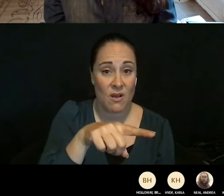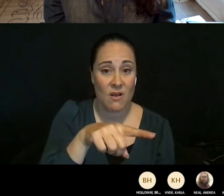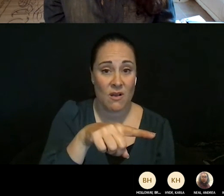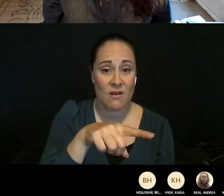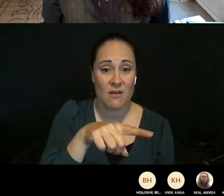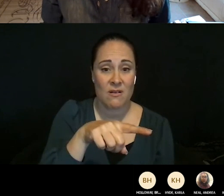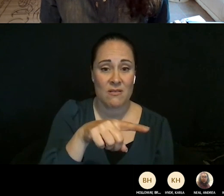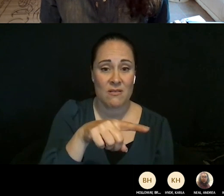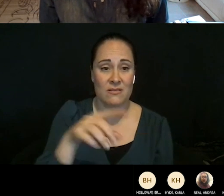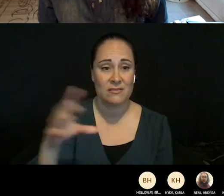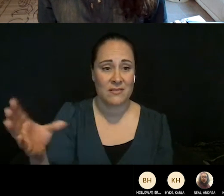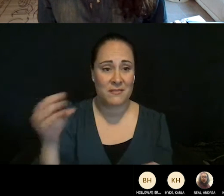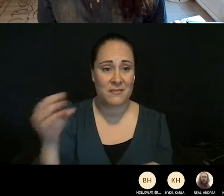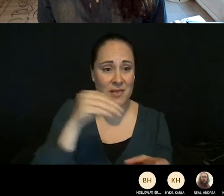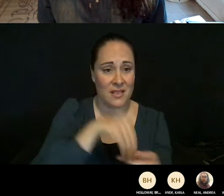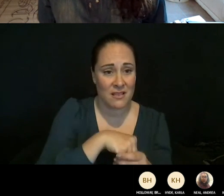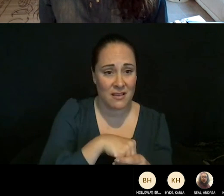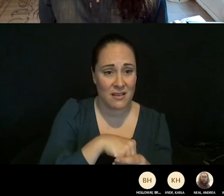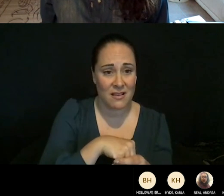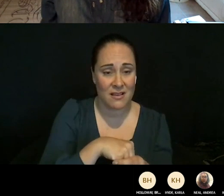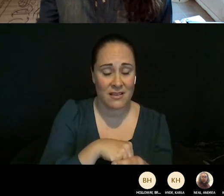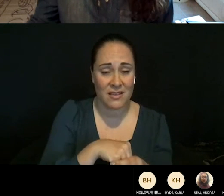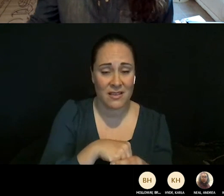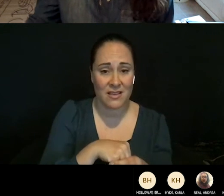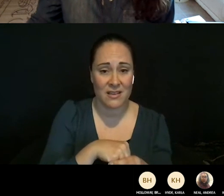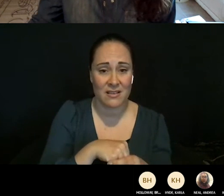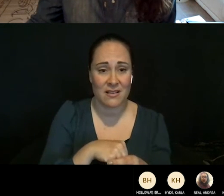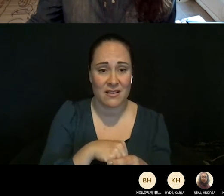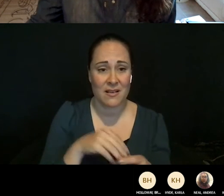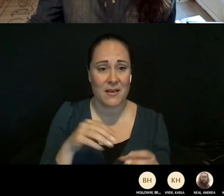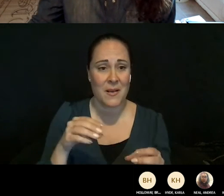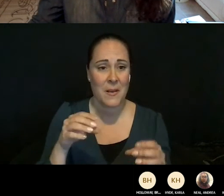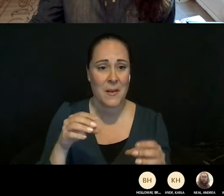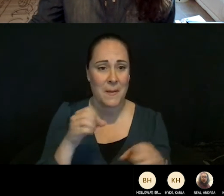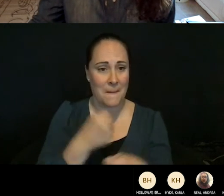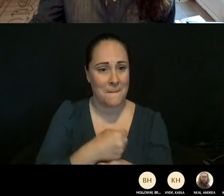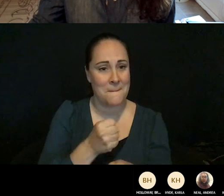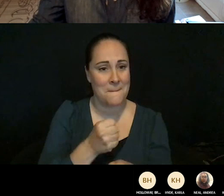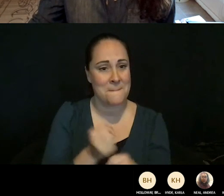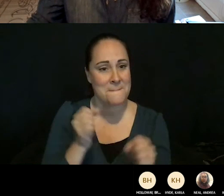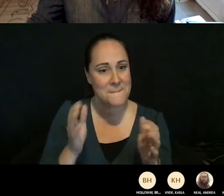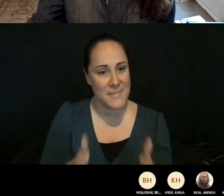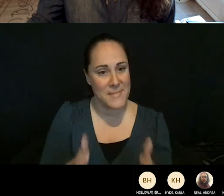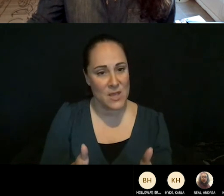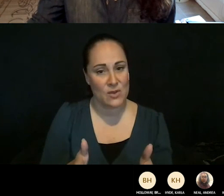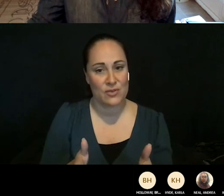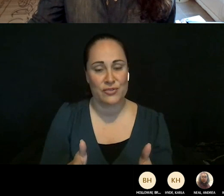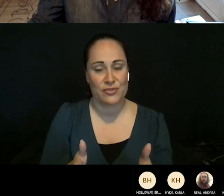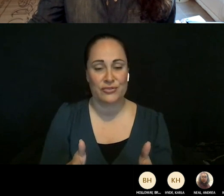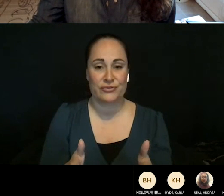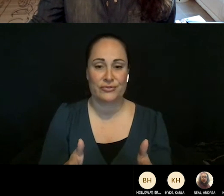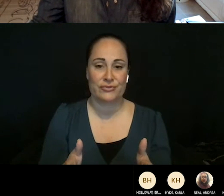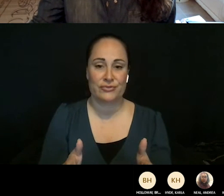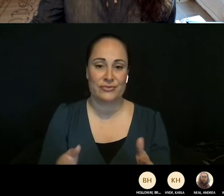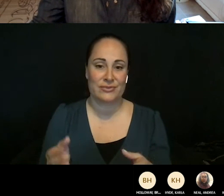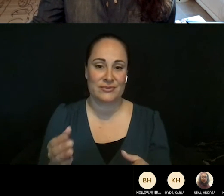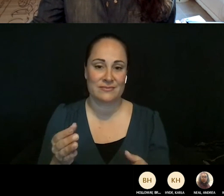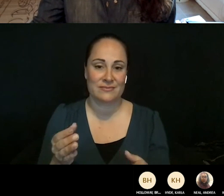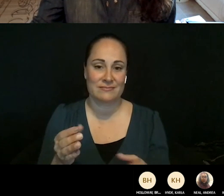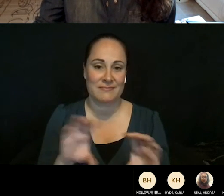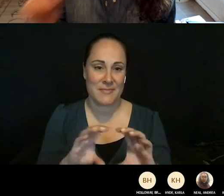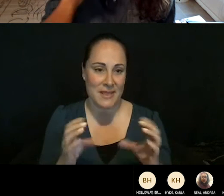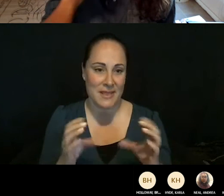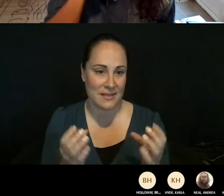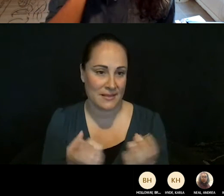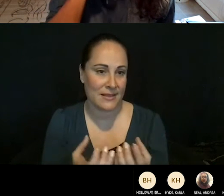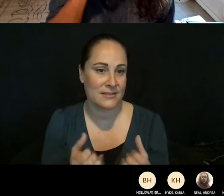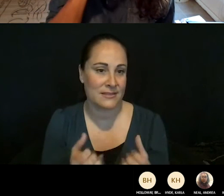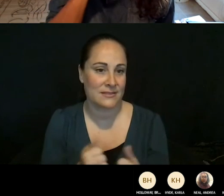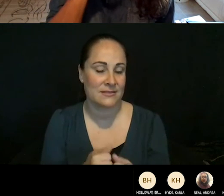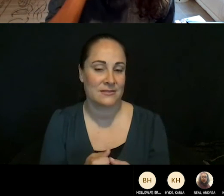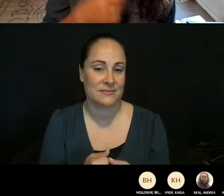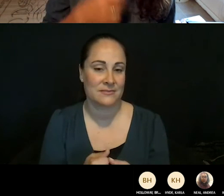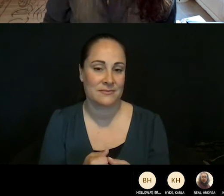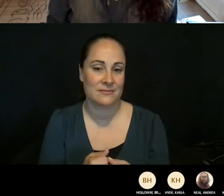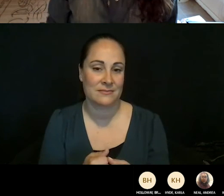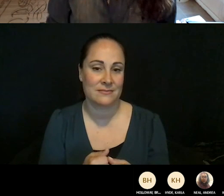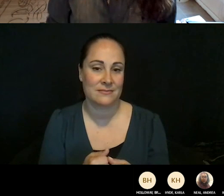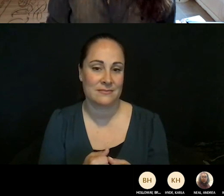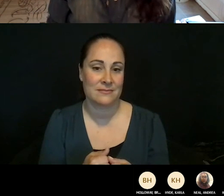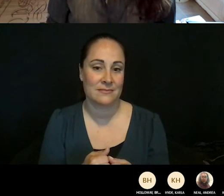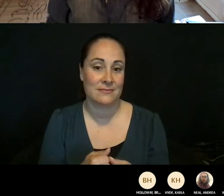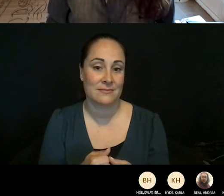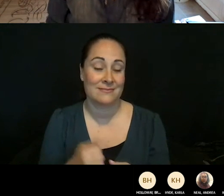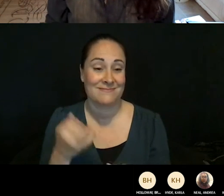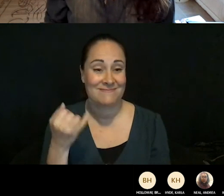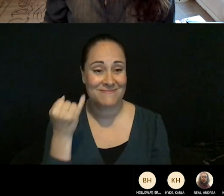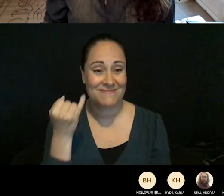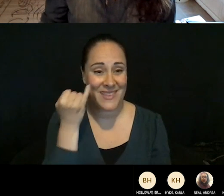So this conversation will continue, and we'd love for y'all to participate. If you do some of these projects later on, please do upload them and share them